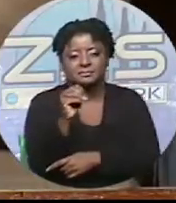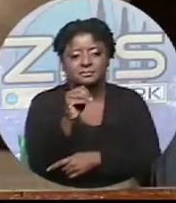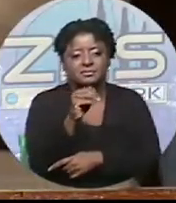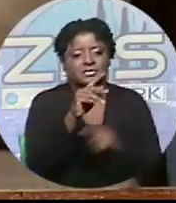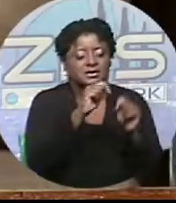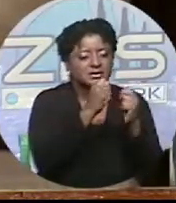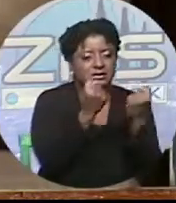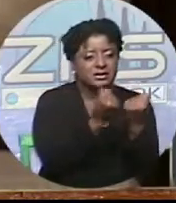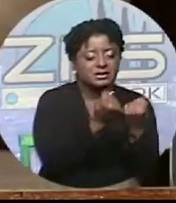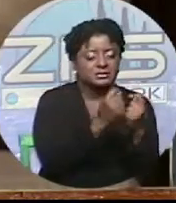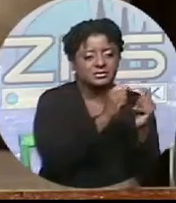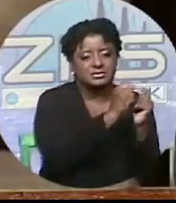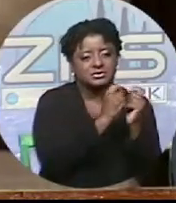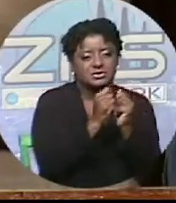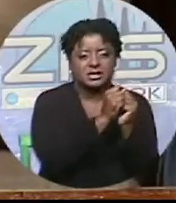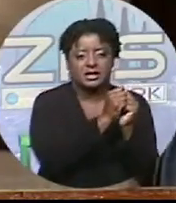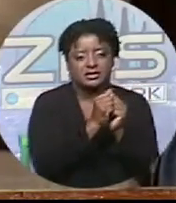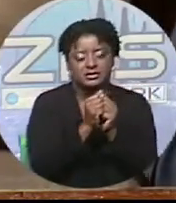Together,